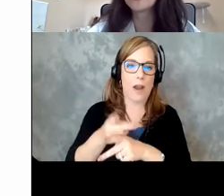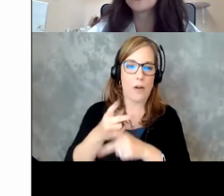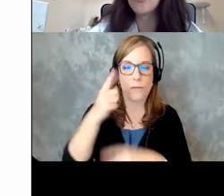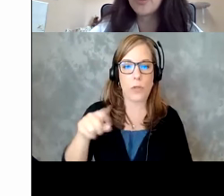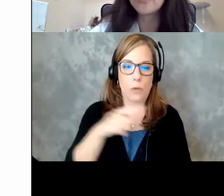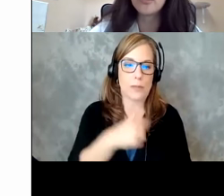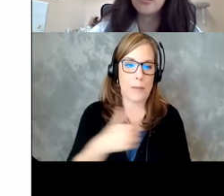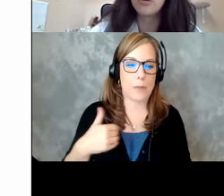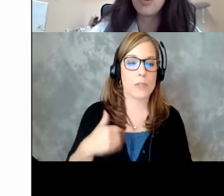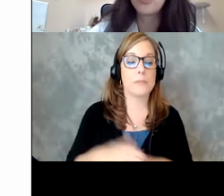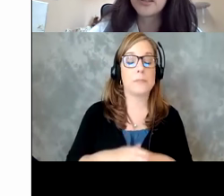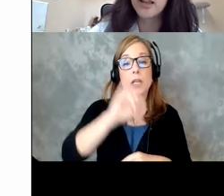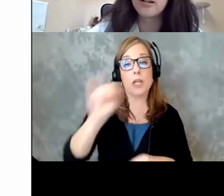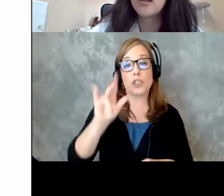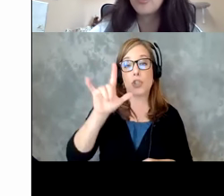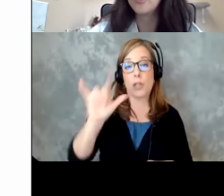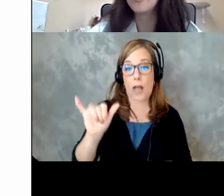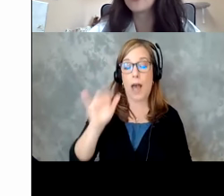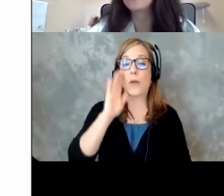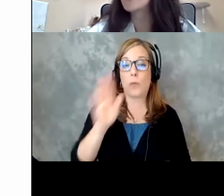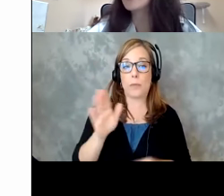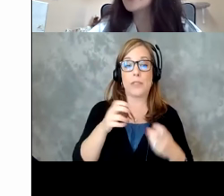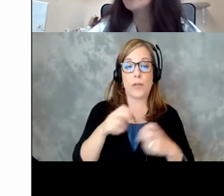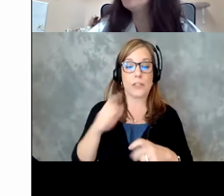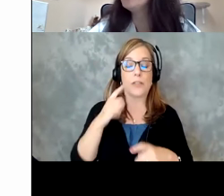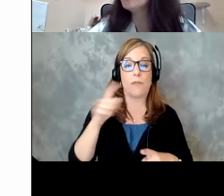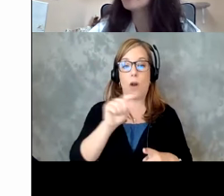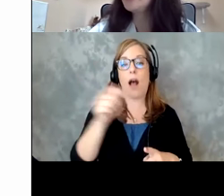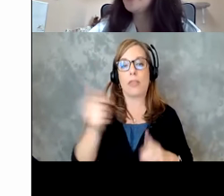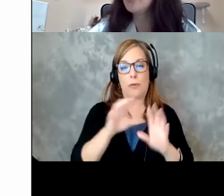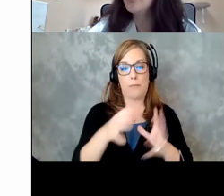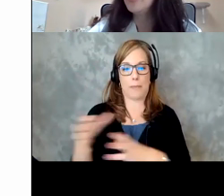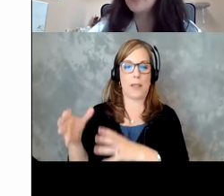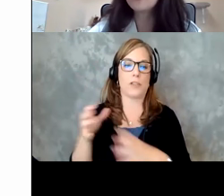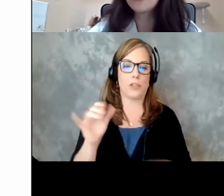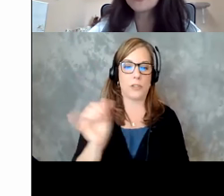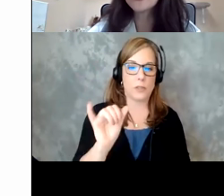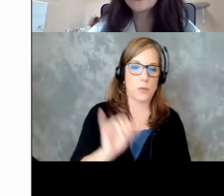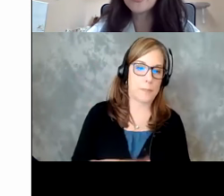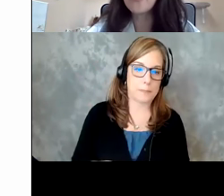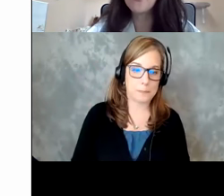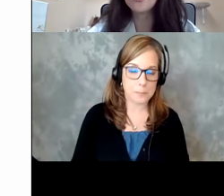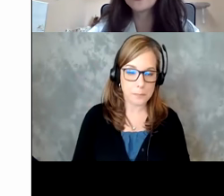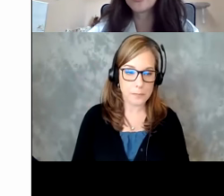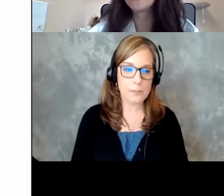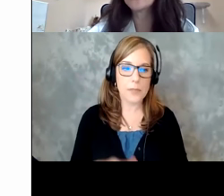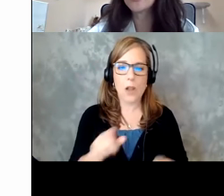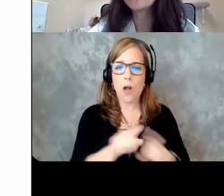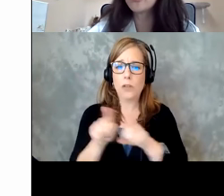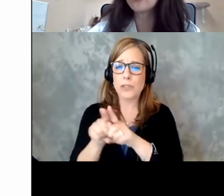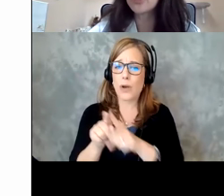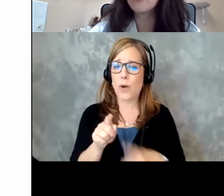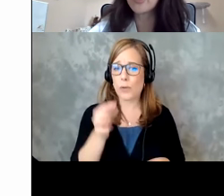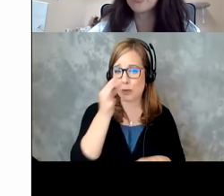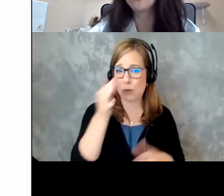same populations of focus in the non-whole person care and health homes counties. And then we're also gearing up for